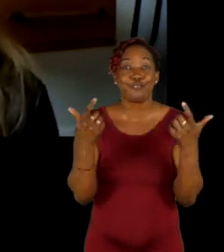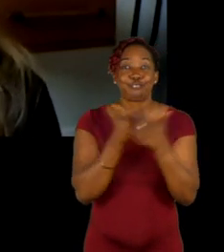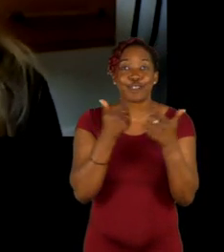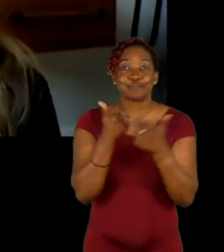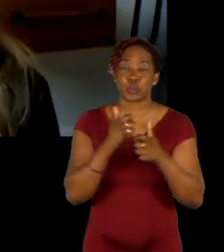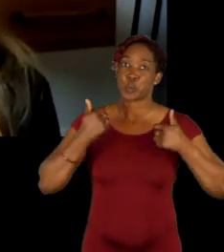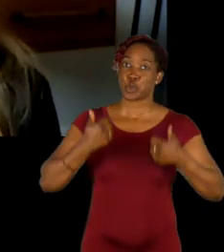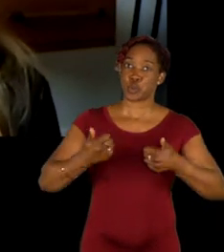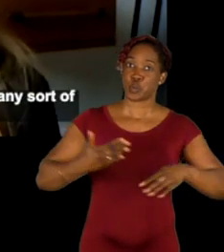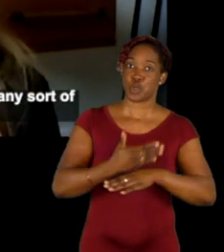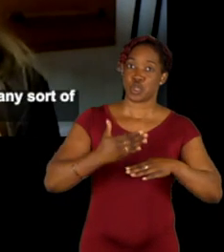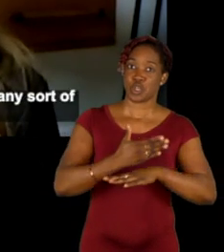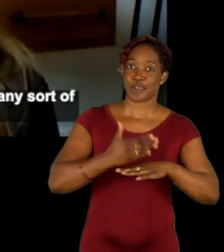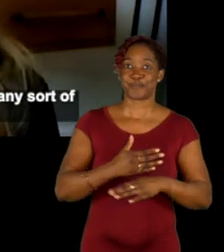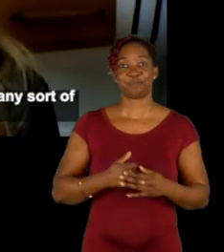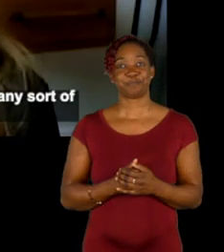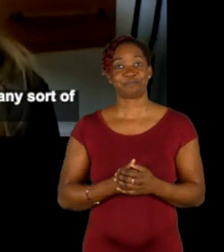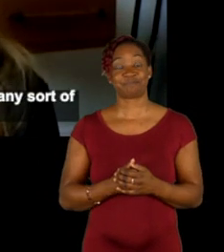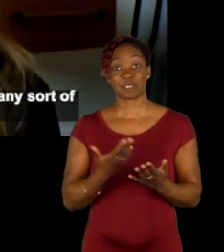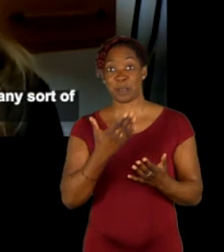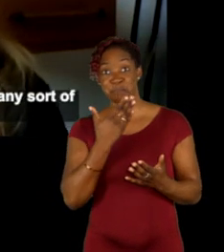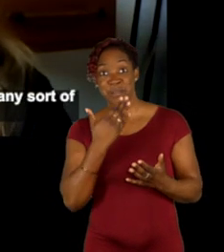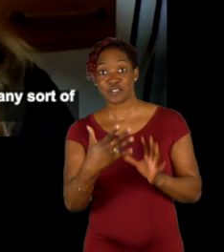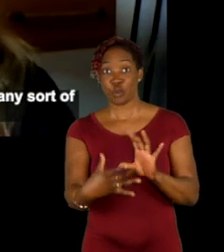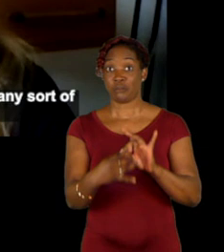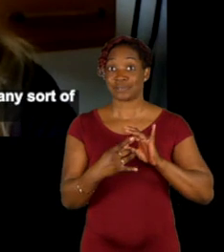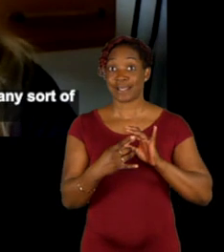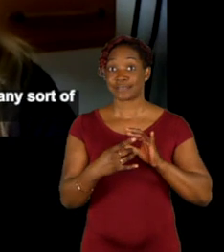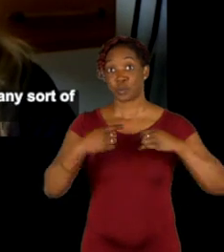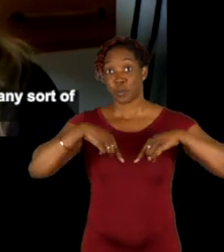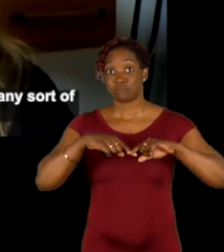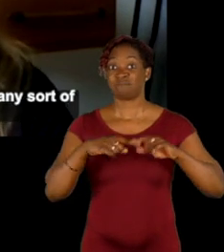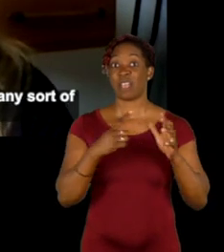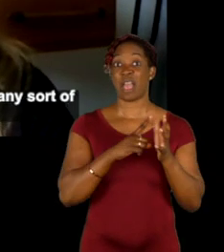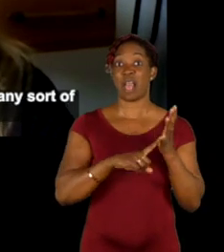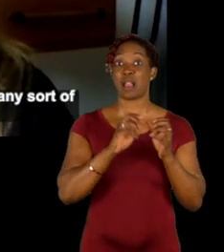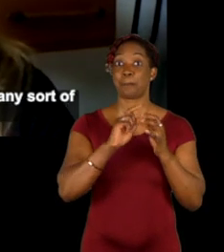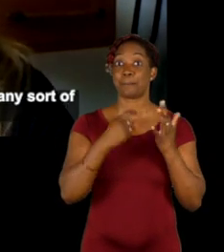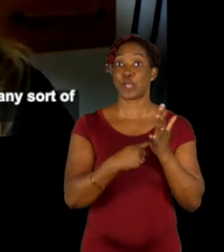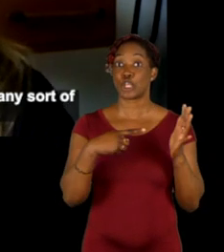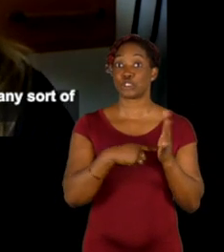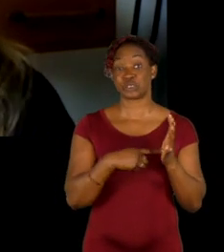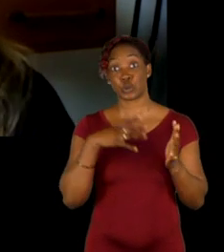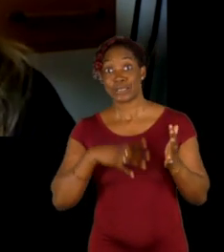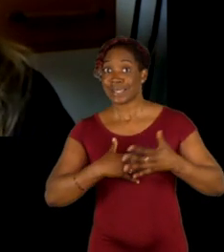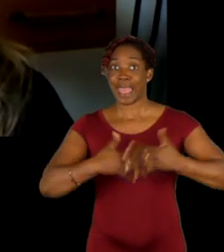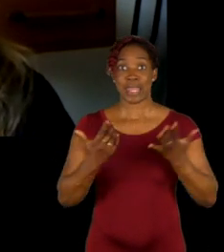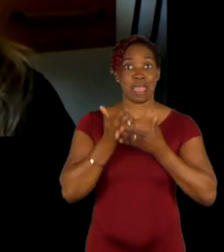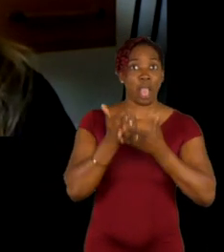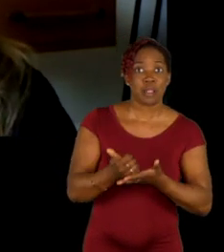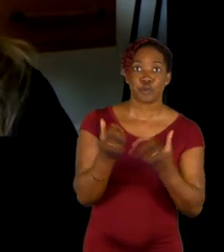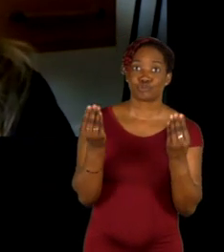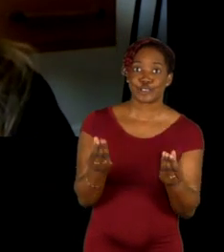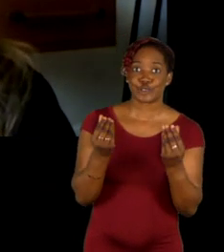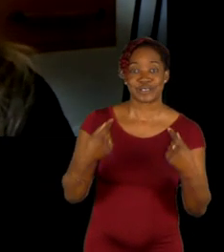work, and do get in touch with Albert if you need any sort of help or resource. We're here to help